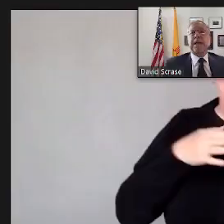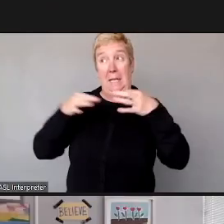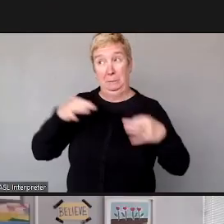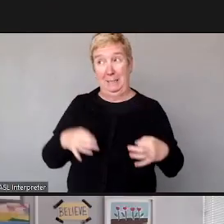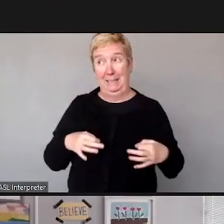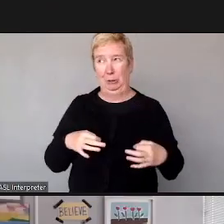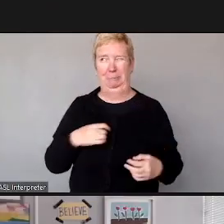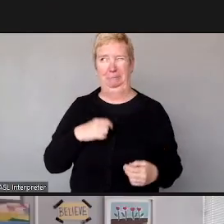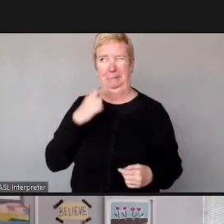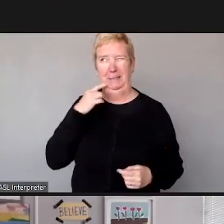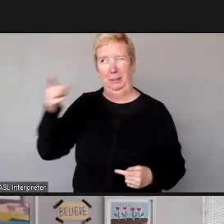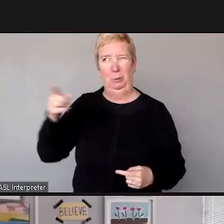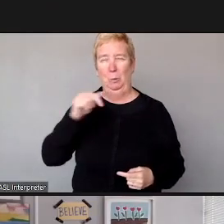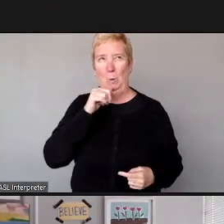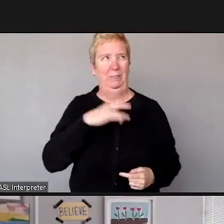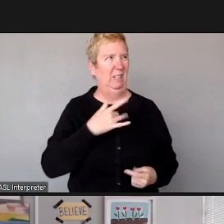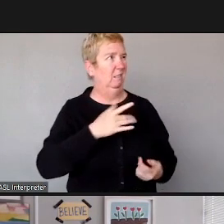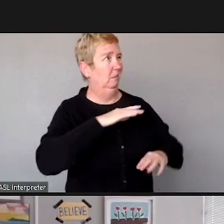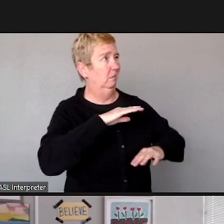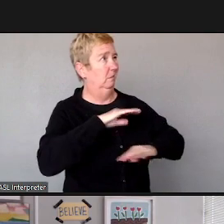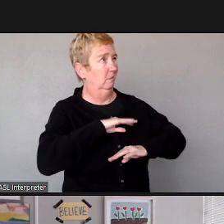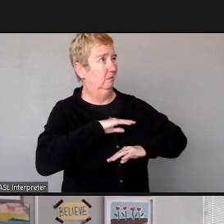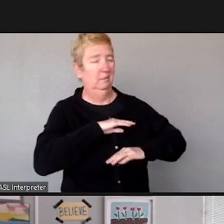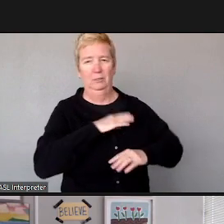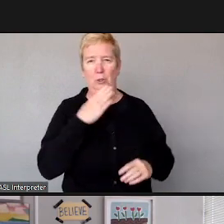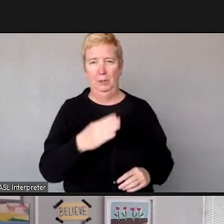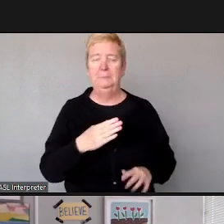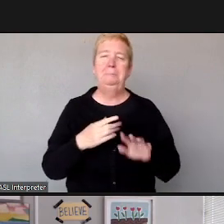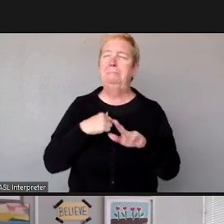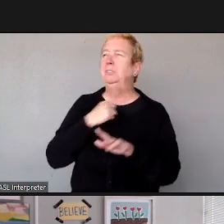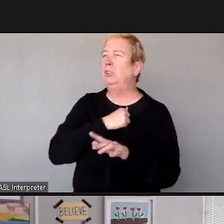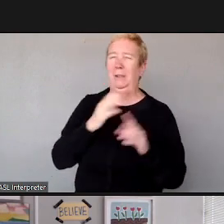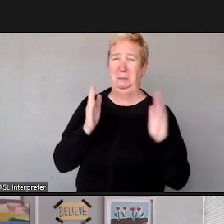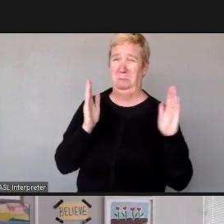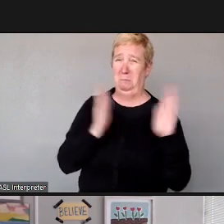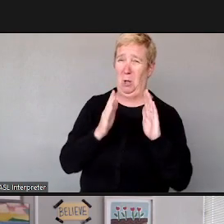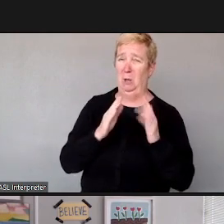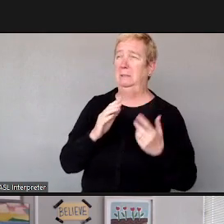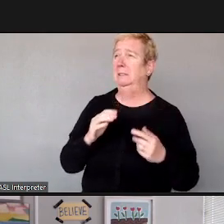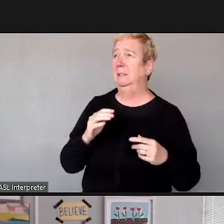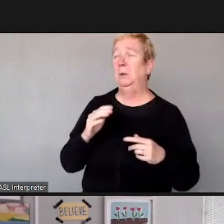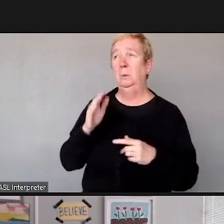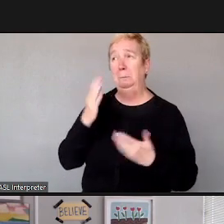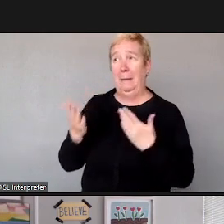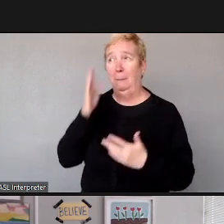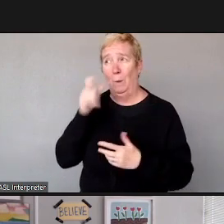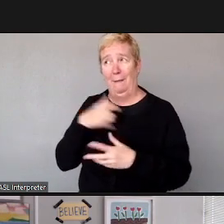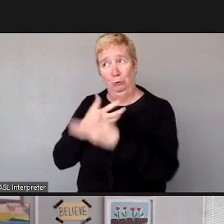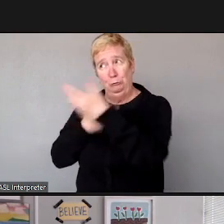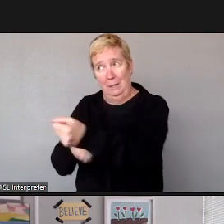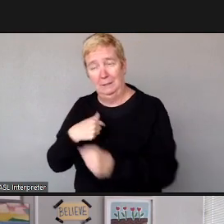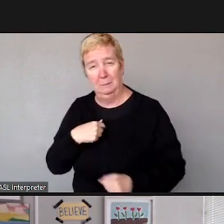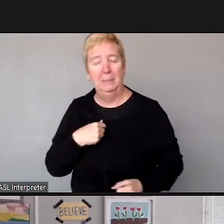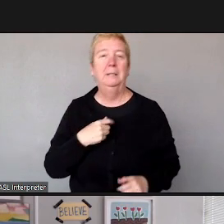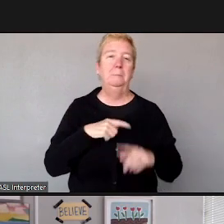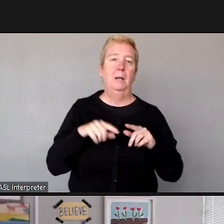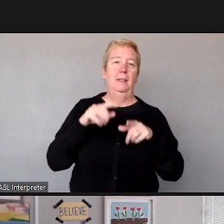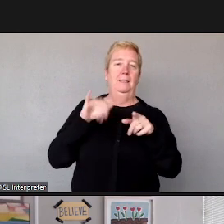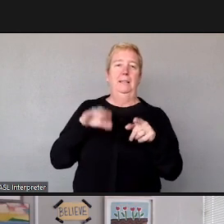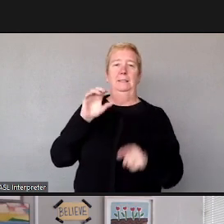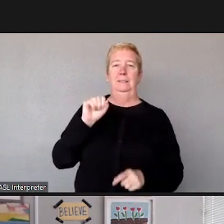very satisfying to you. And again, I apologize. These are really small and you might have to take my word for it, but this is the